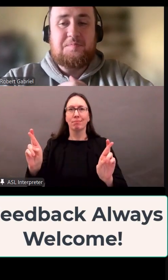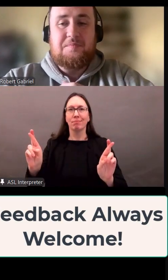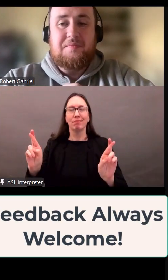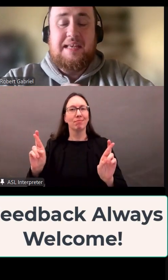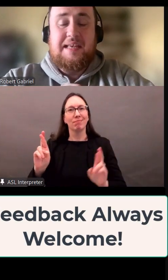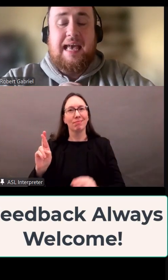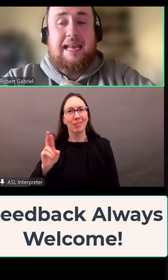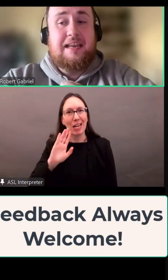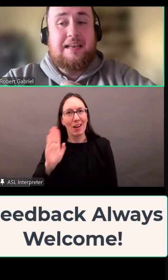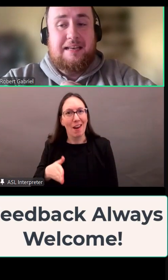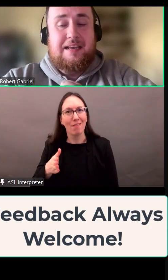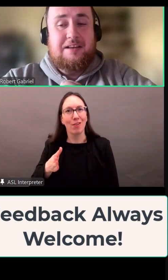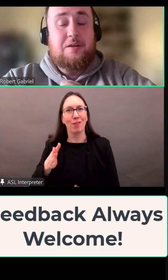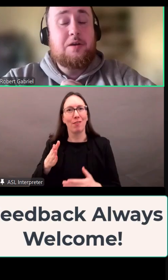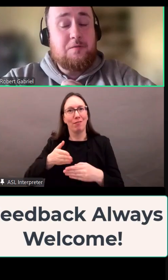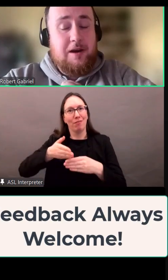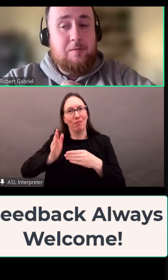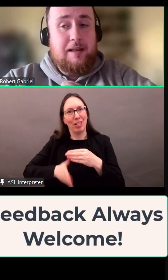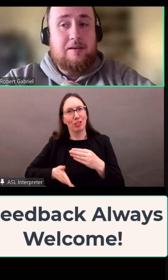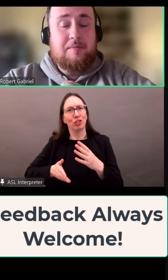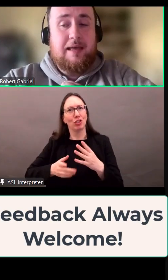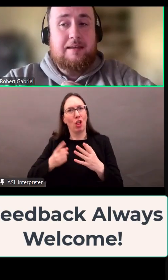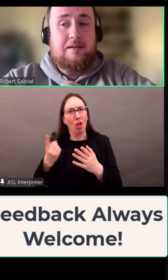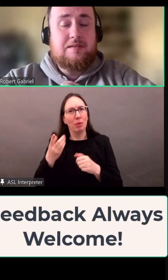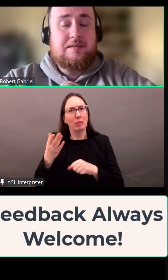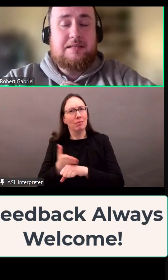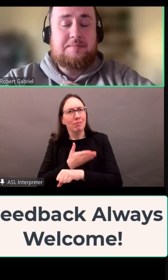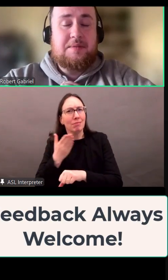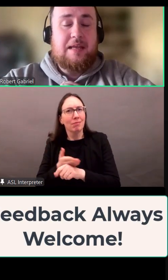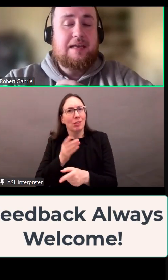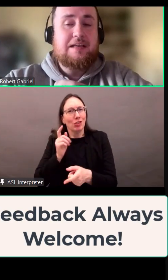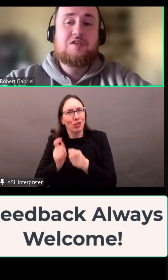Okay, thank you. And no, you're very welcome. And there's